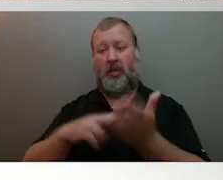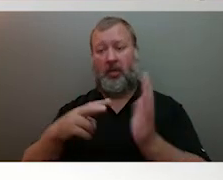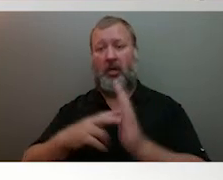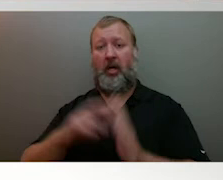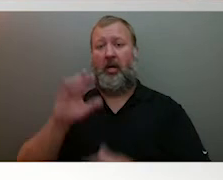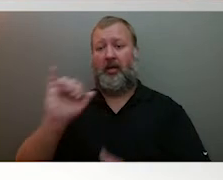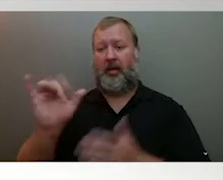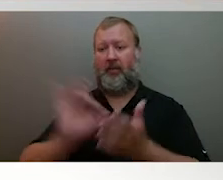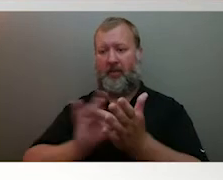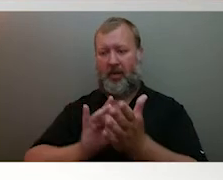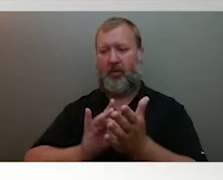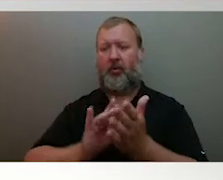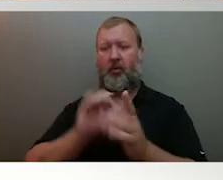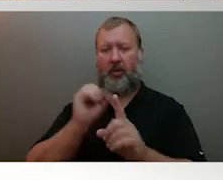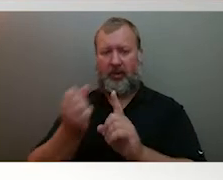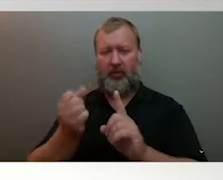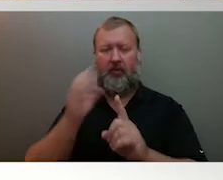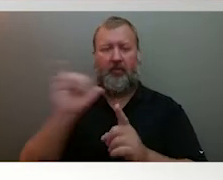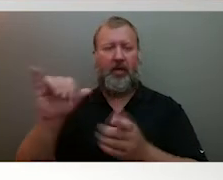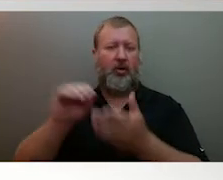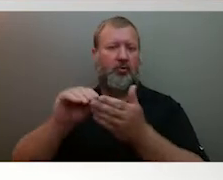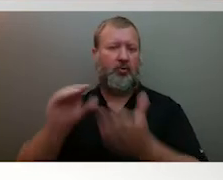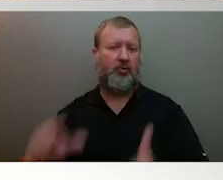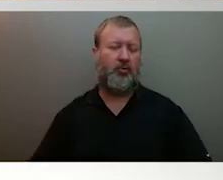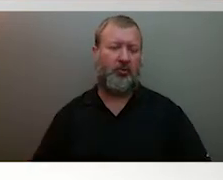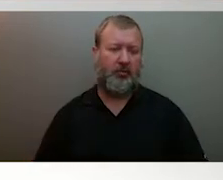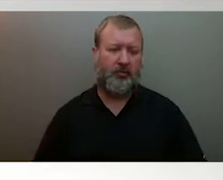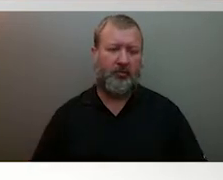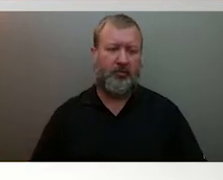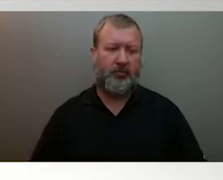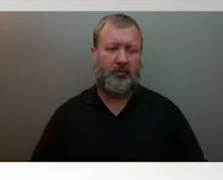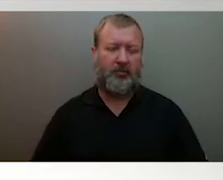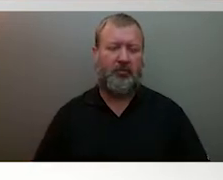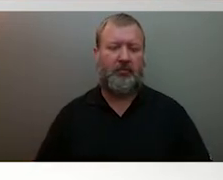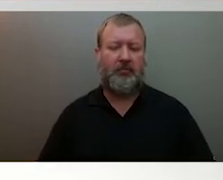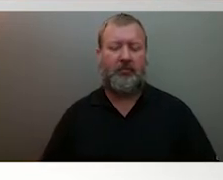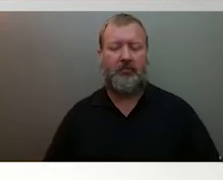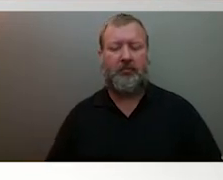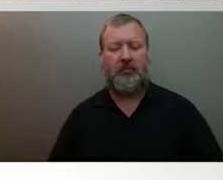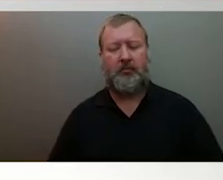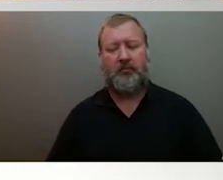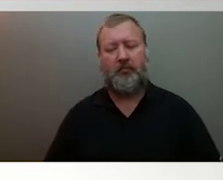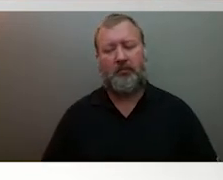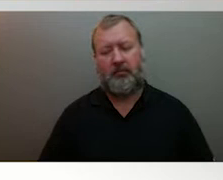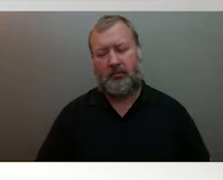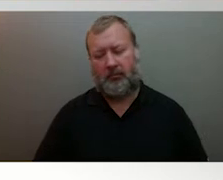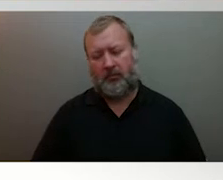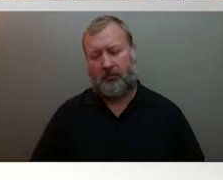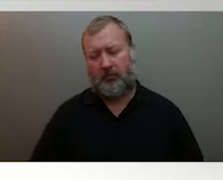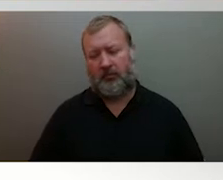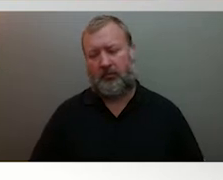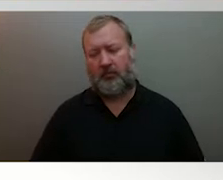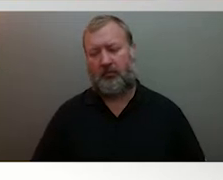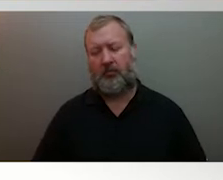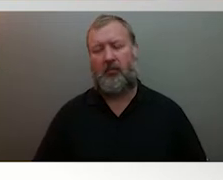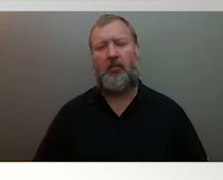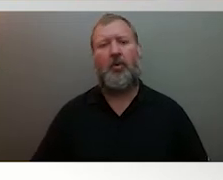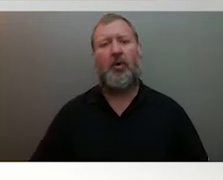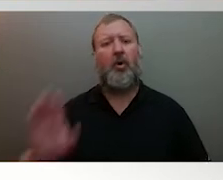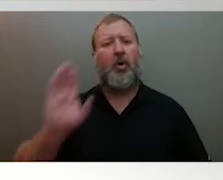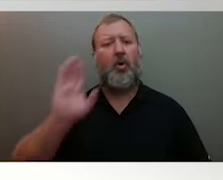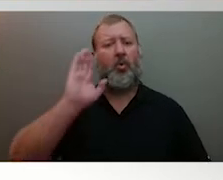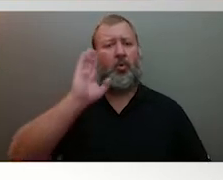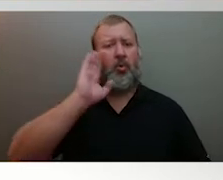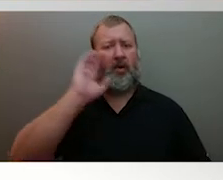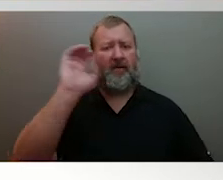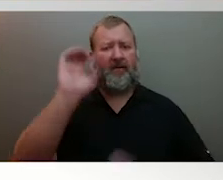of the medical condition for the student. May an evaluation from a chiropractic physician be used to